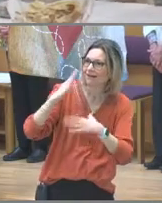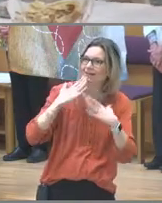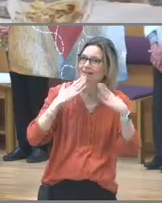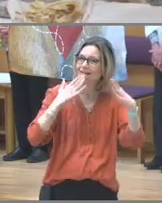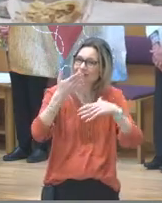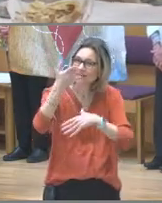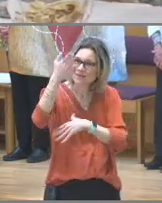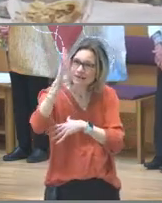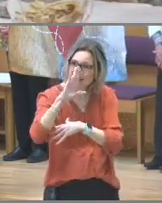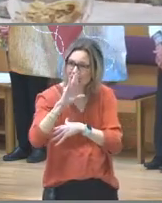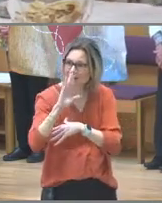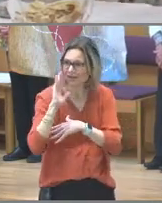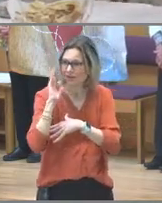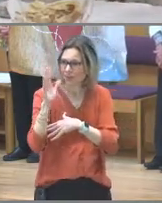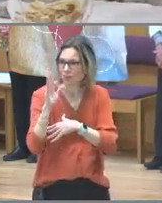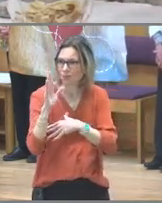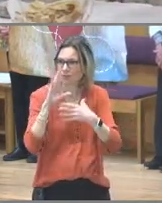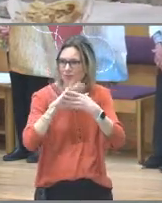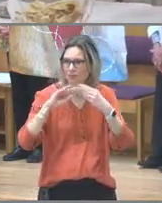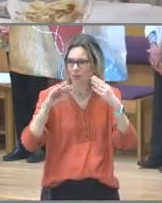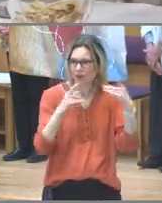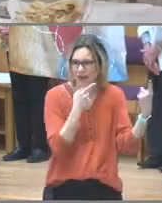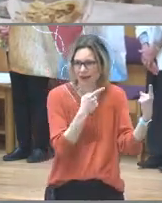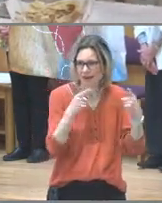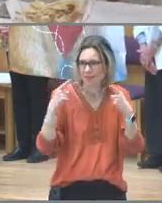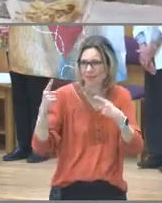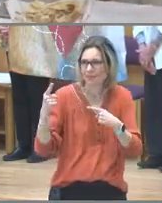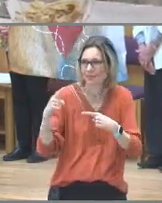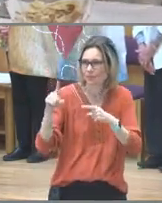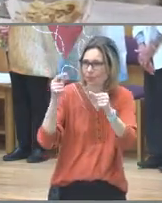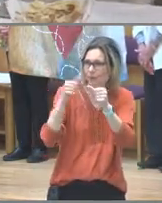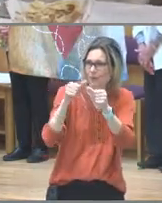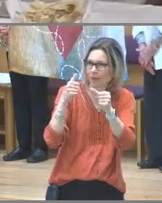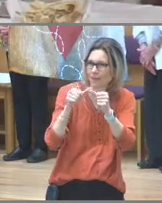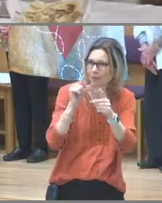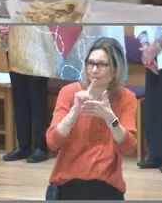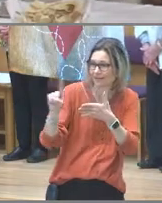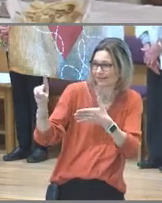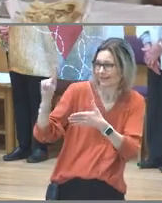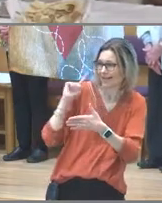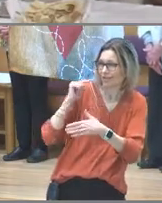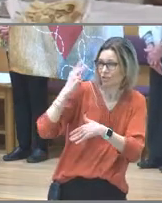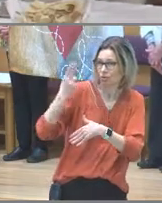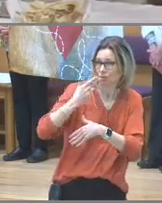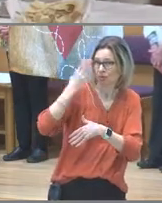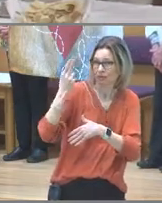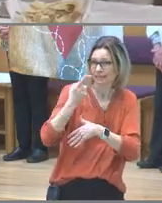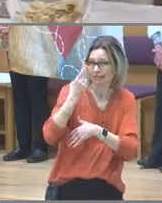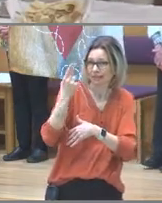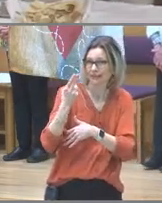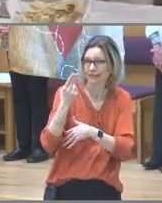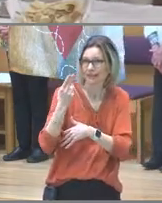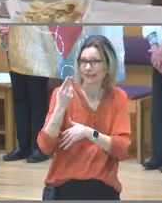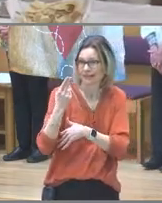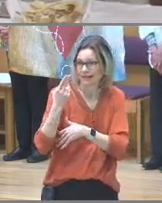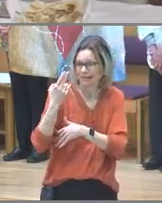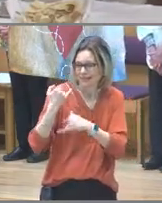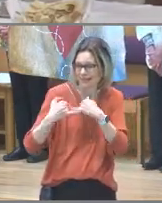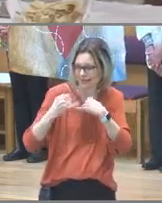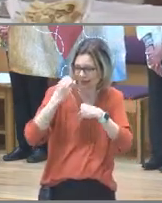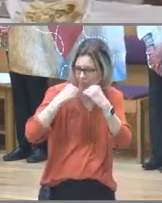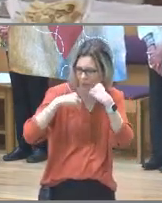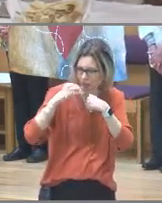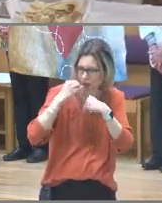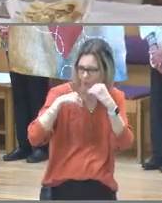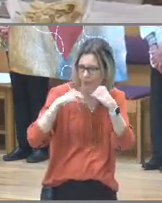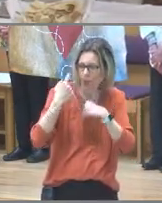God. Then we will tell the story of what happened. We remember last Thursday on the Last Supper. And then we are